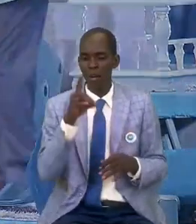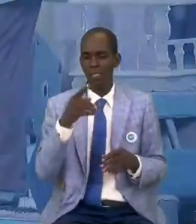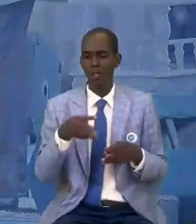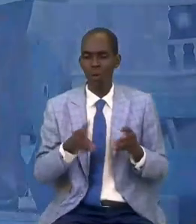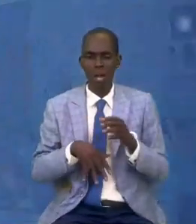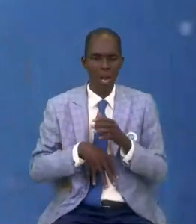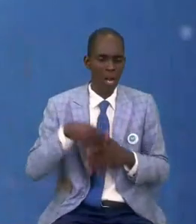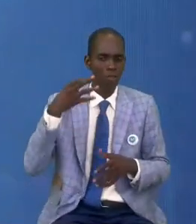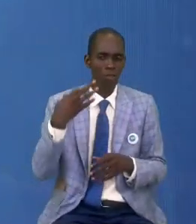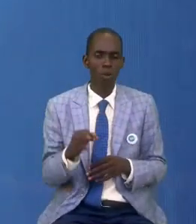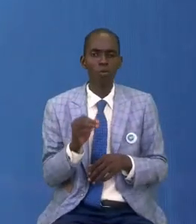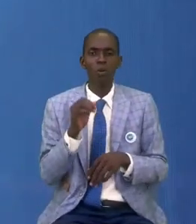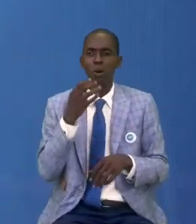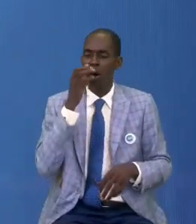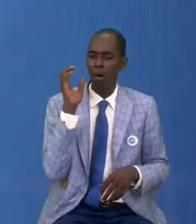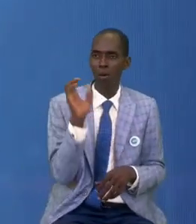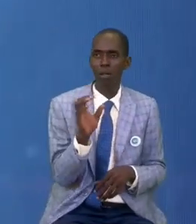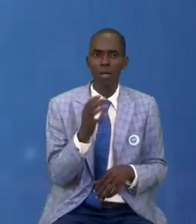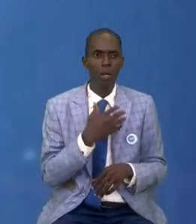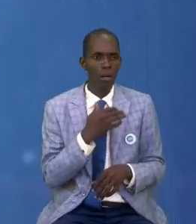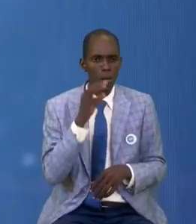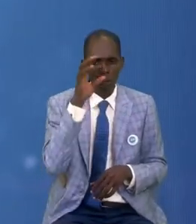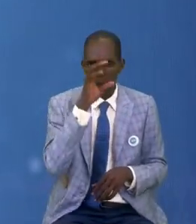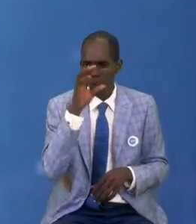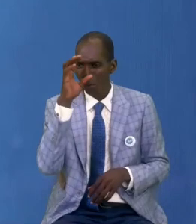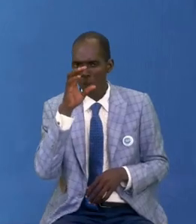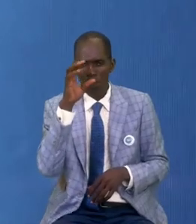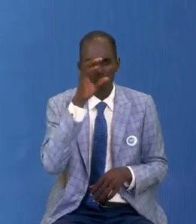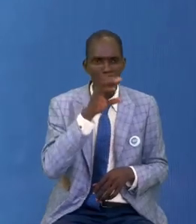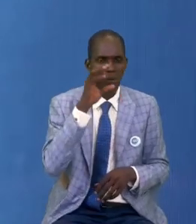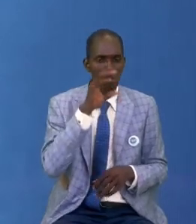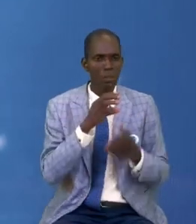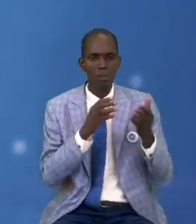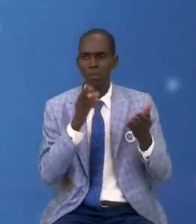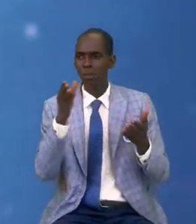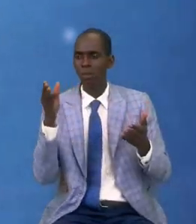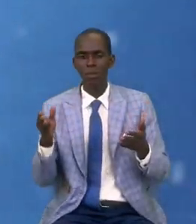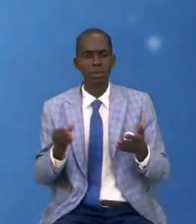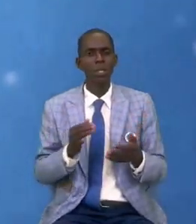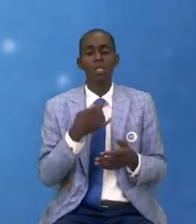I dwell in the midst of a people of unclean lips. Their